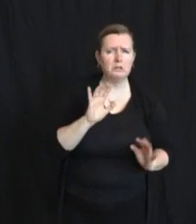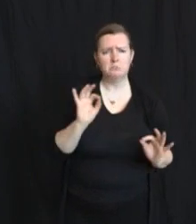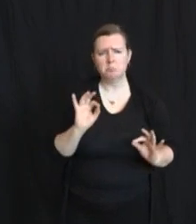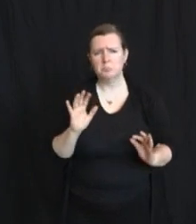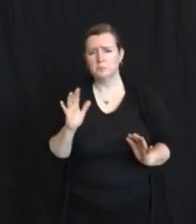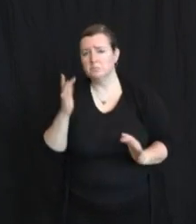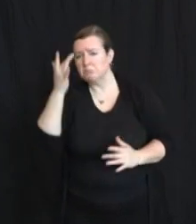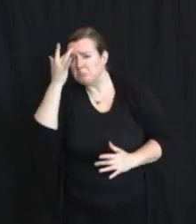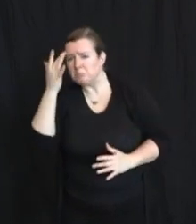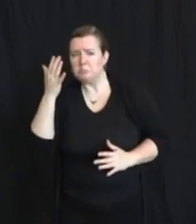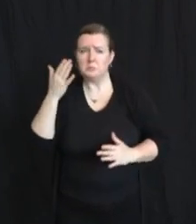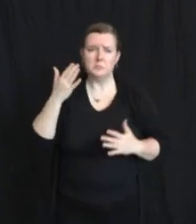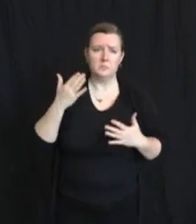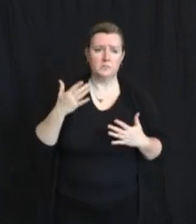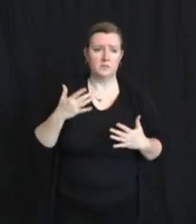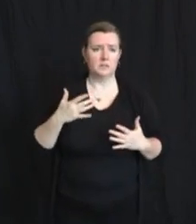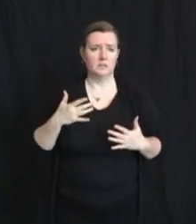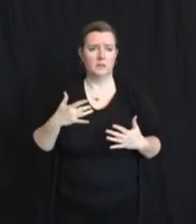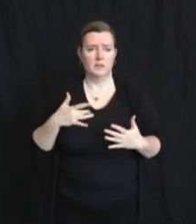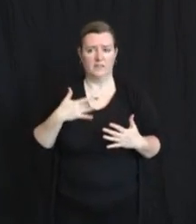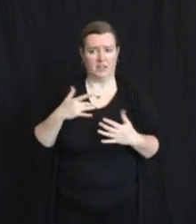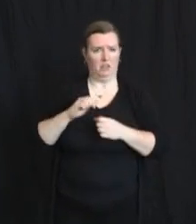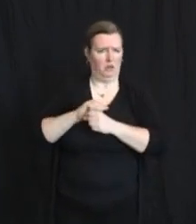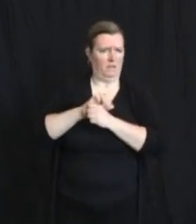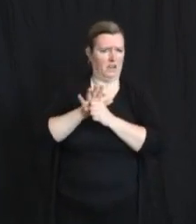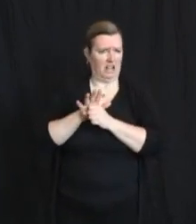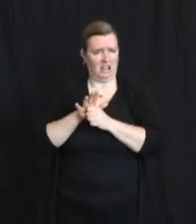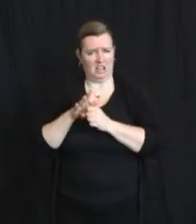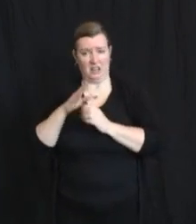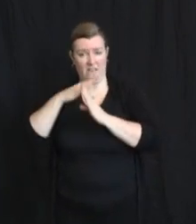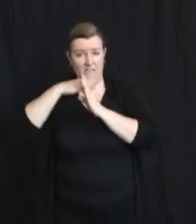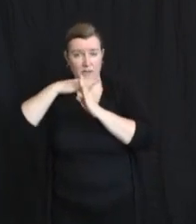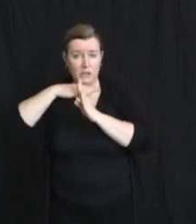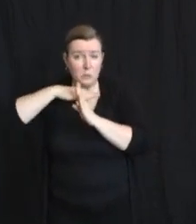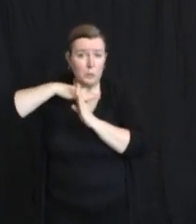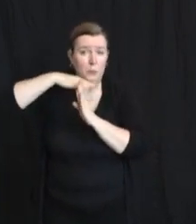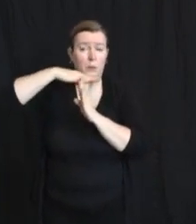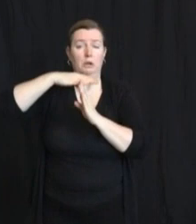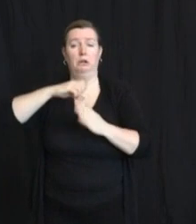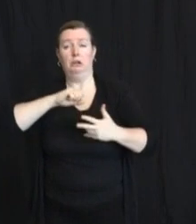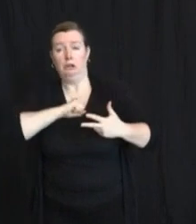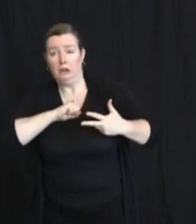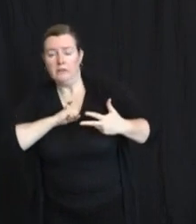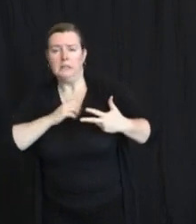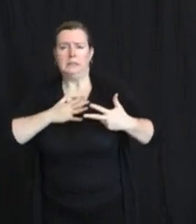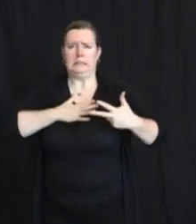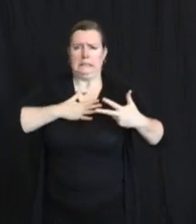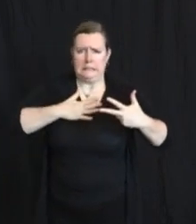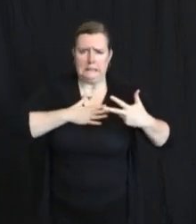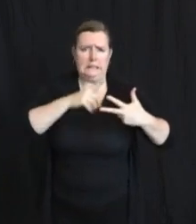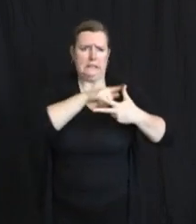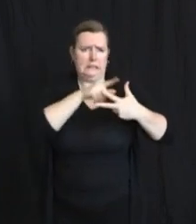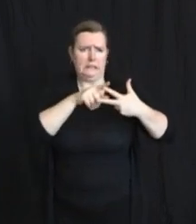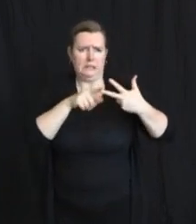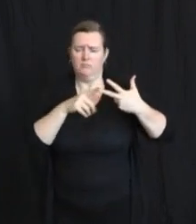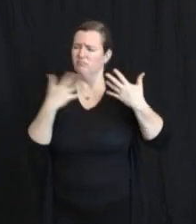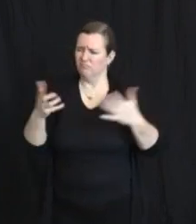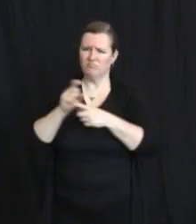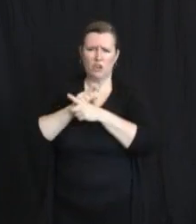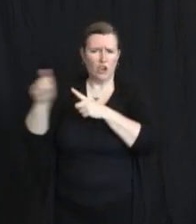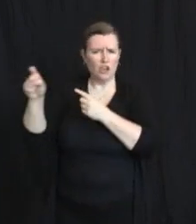with COVID-19, such as fever, cough, tightening in the chest, call your doctor and get